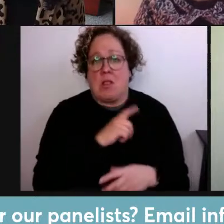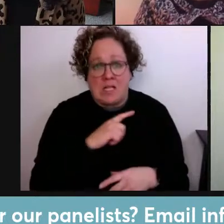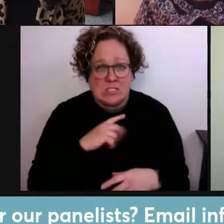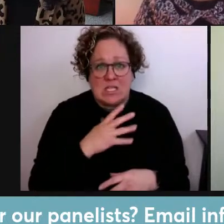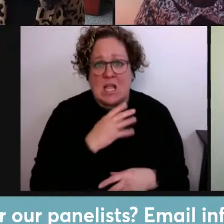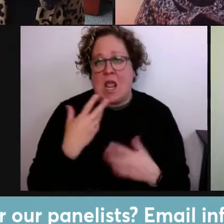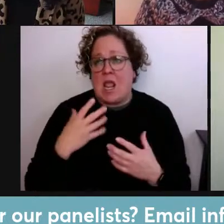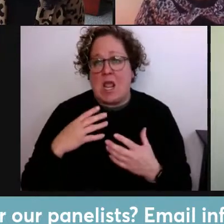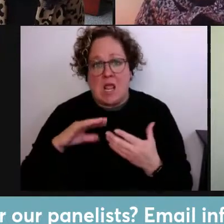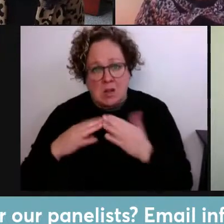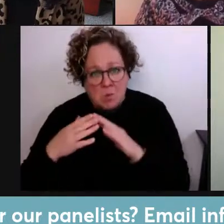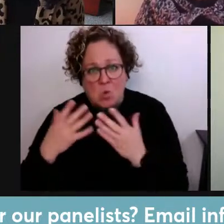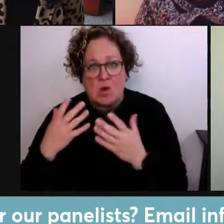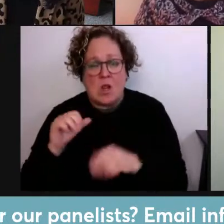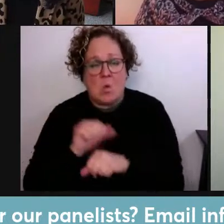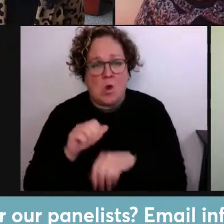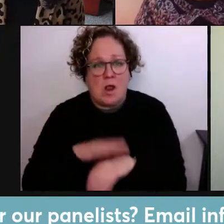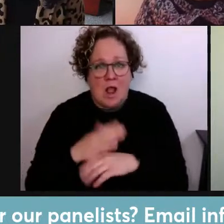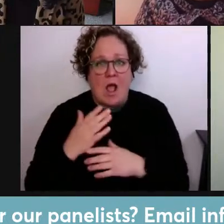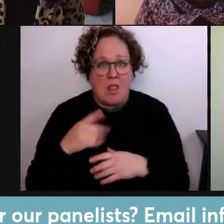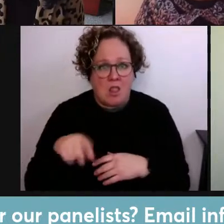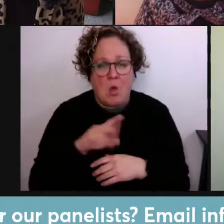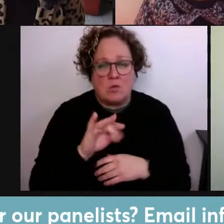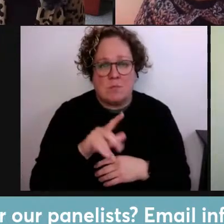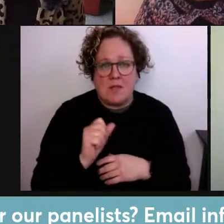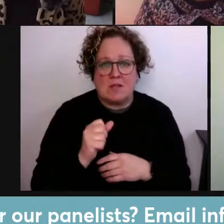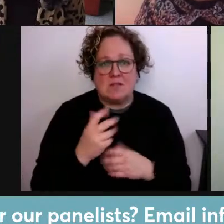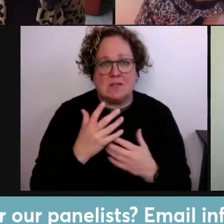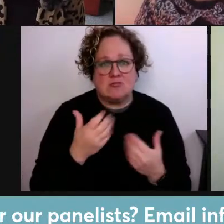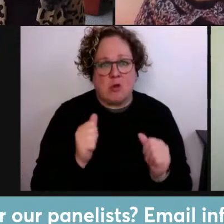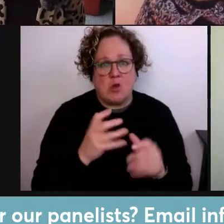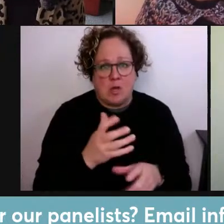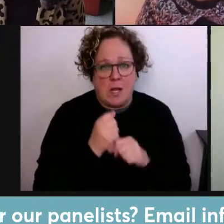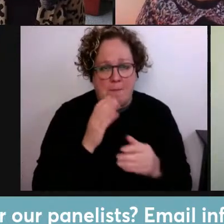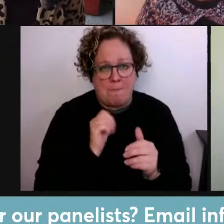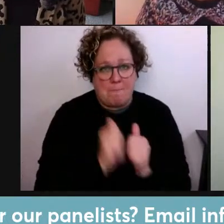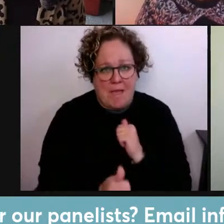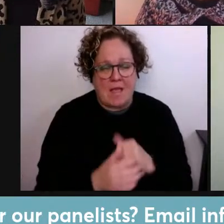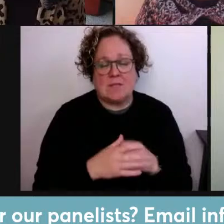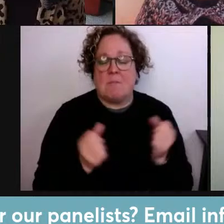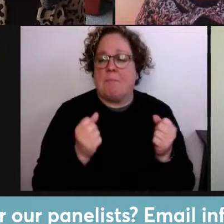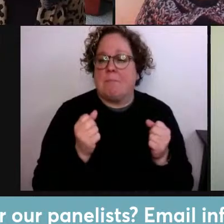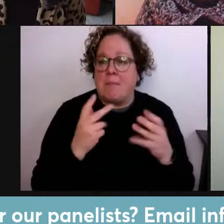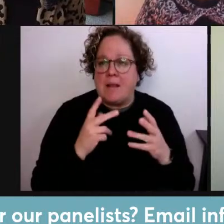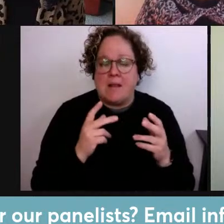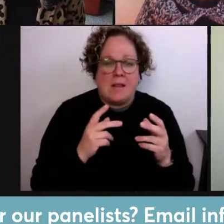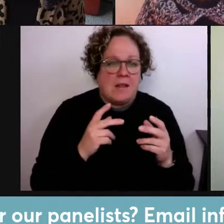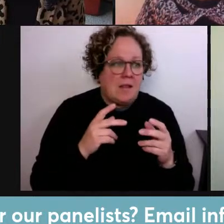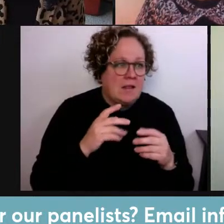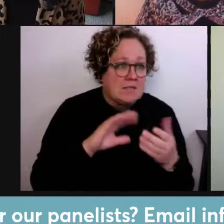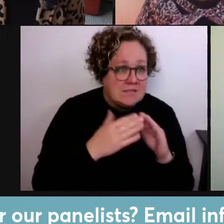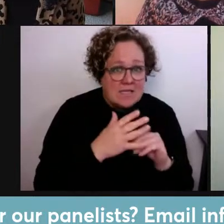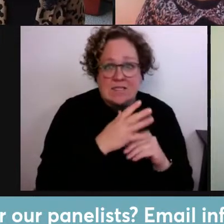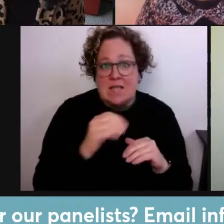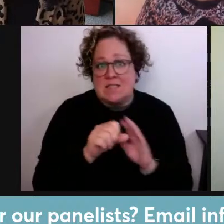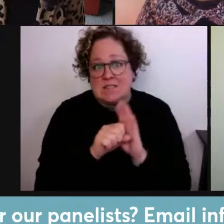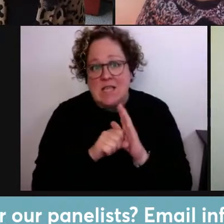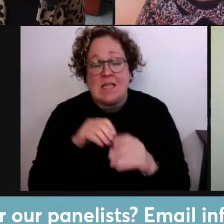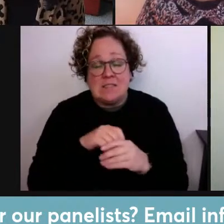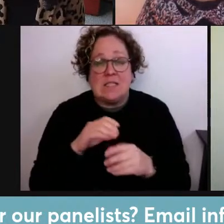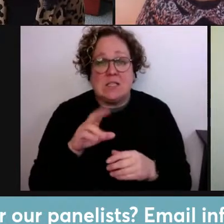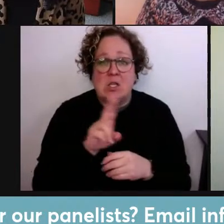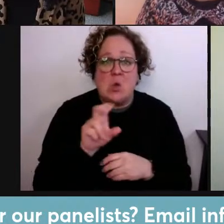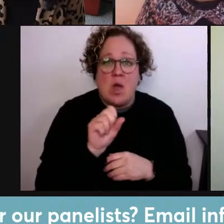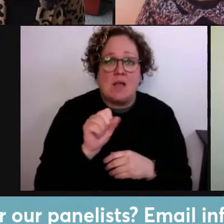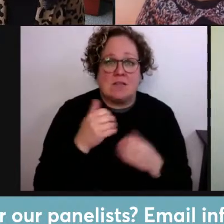on these bills. Many cities in Michigan already have source of income protections, as do many states in the U.S., and we can do